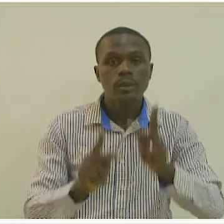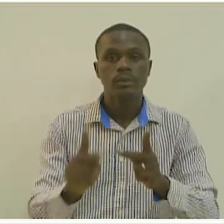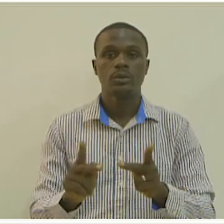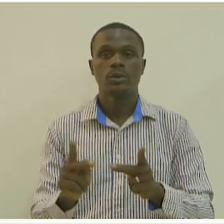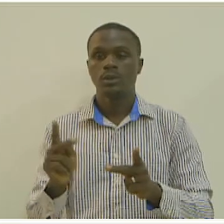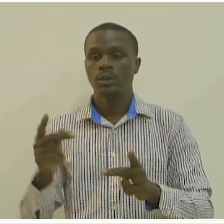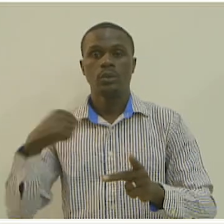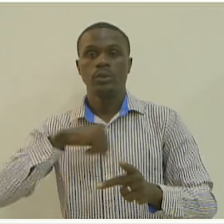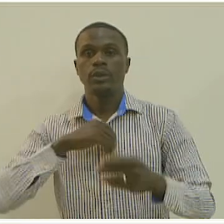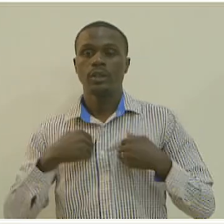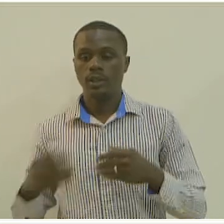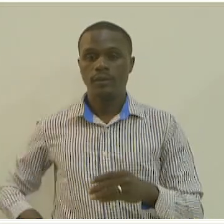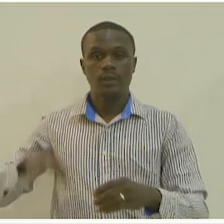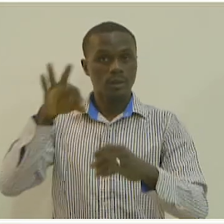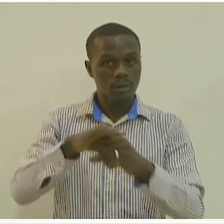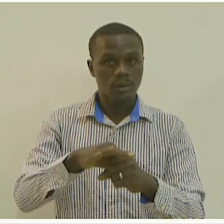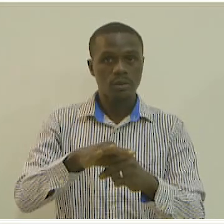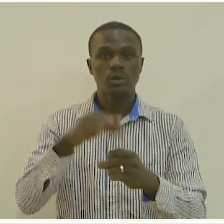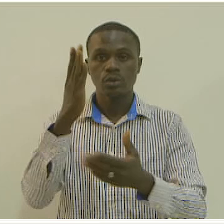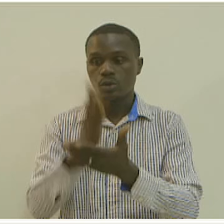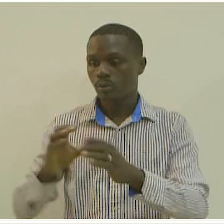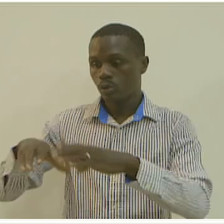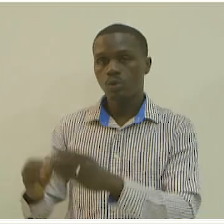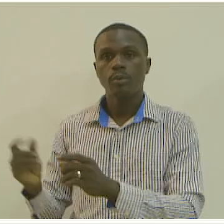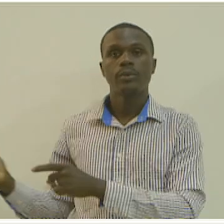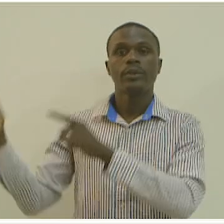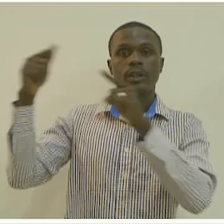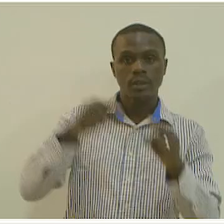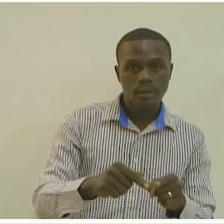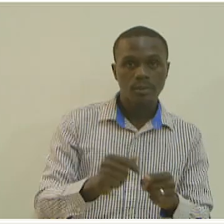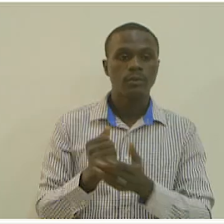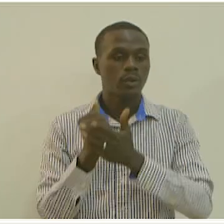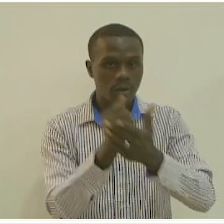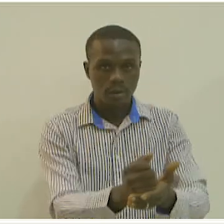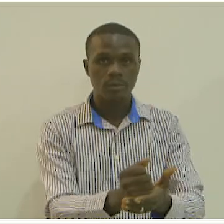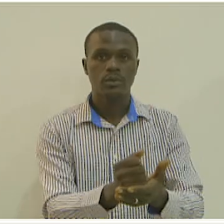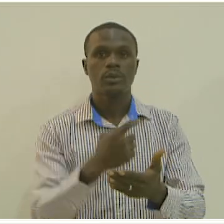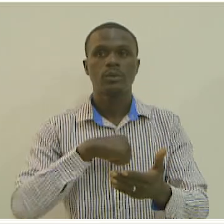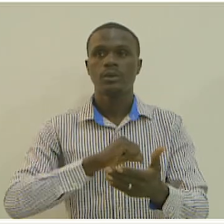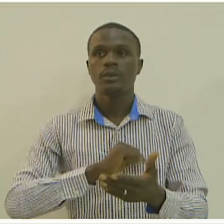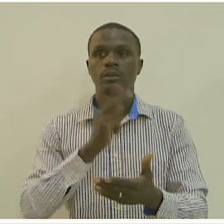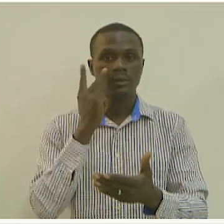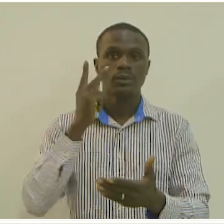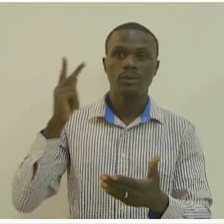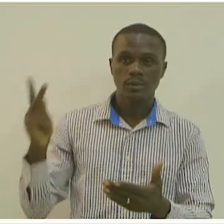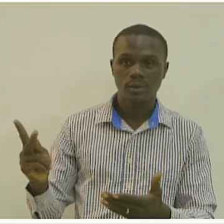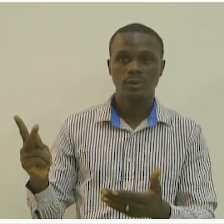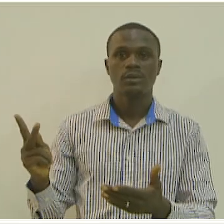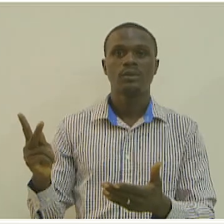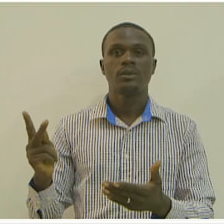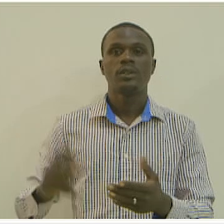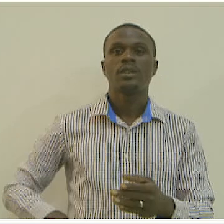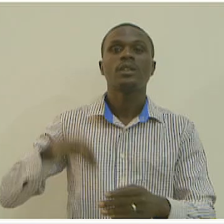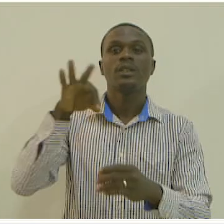and the Carter Center. Okay, for take a look at all of that for learn lessons. So we'll go see how we elections go and what we'll go do for meet up